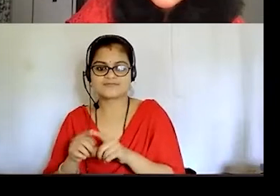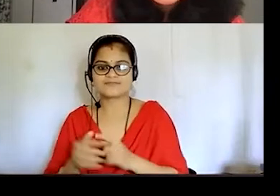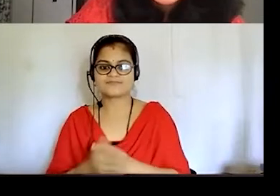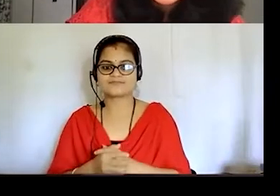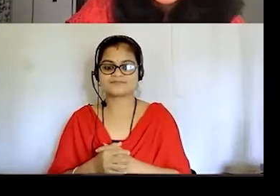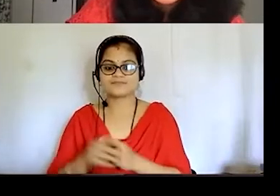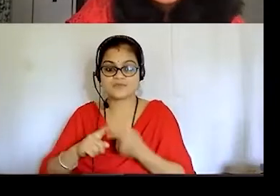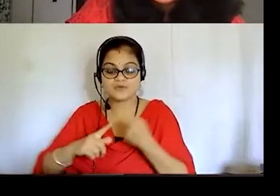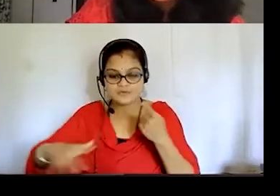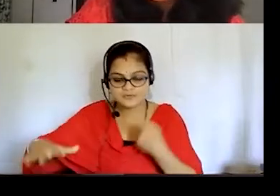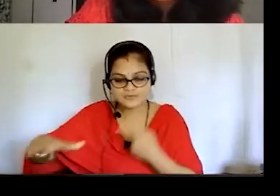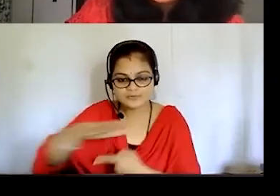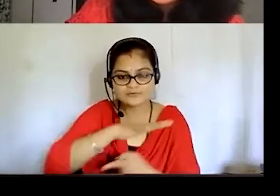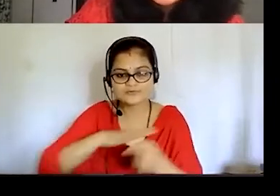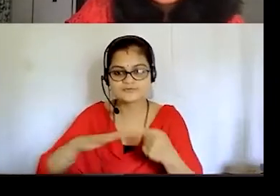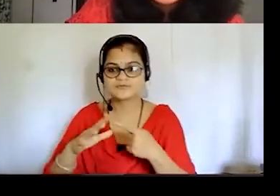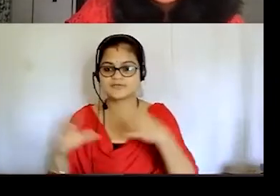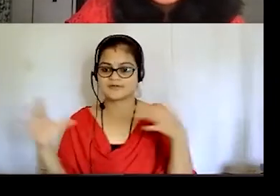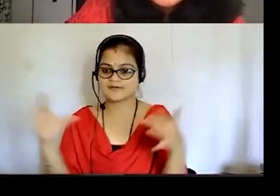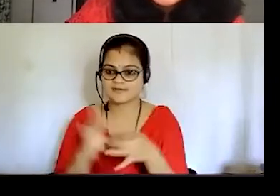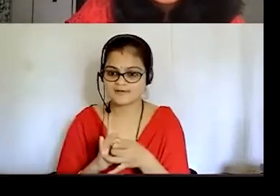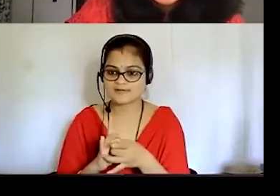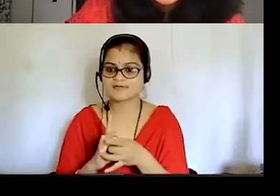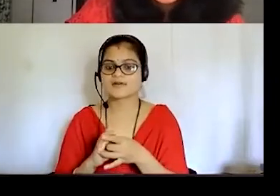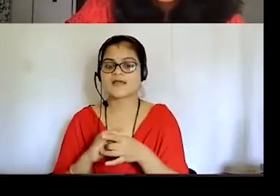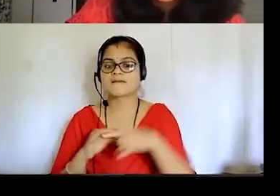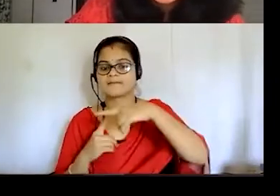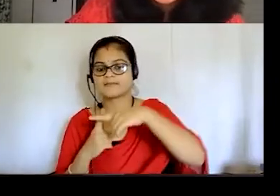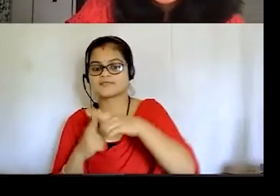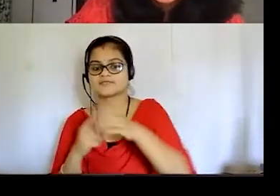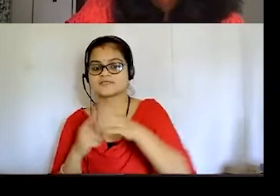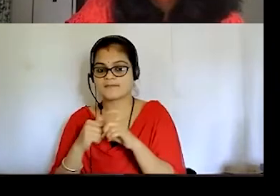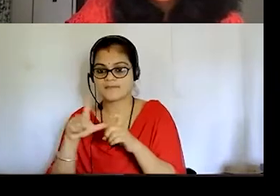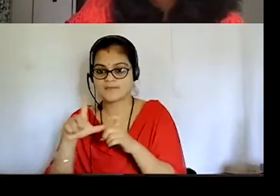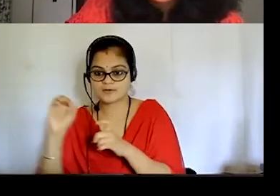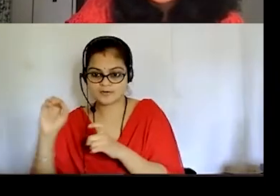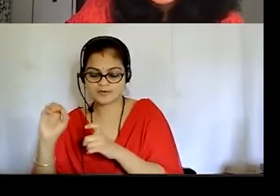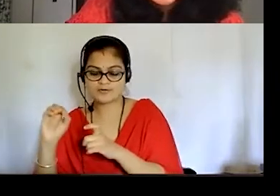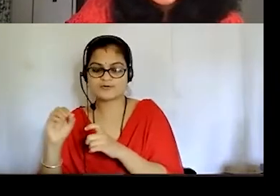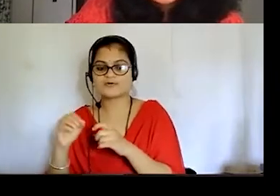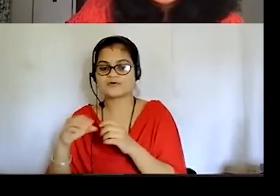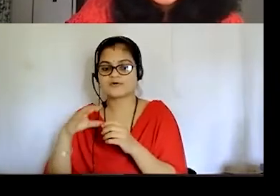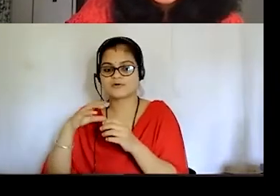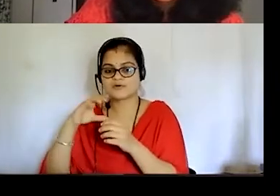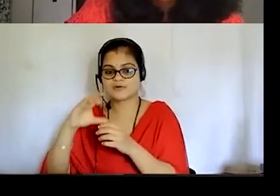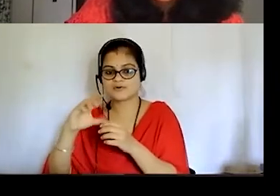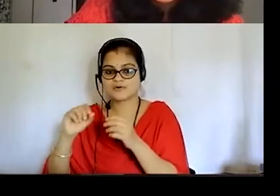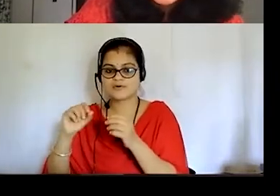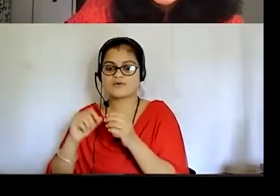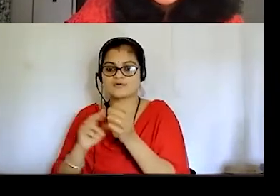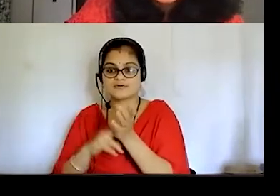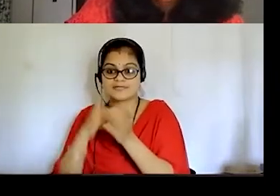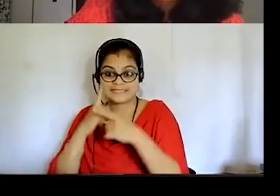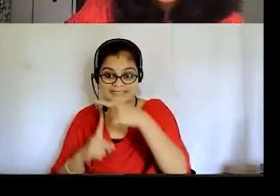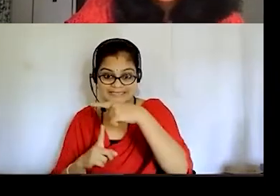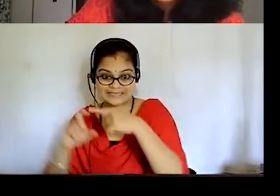mood atmosphere. A lot of very deep, melancholic music was created in the D minor scale. The